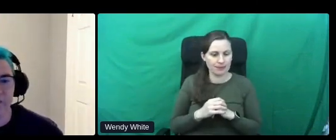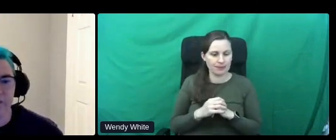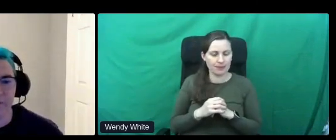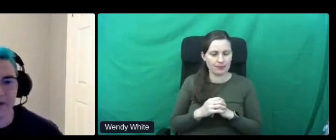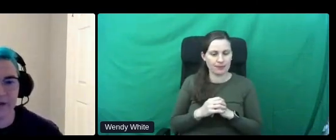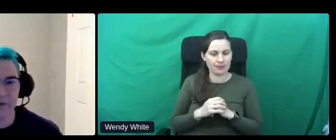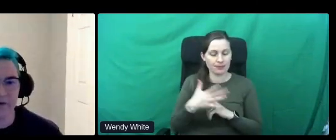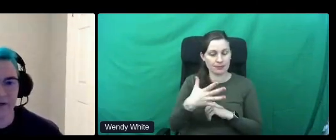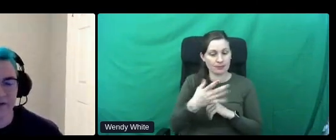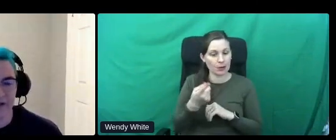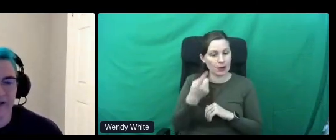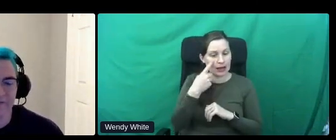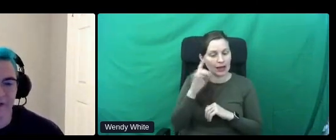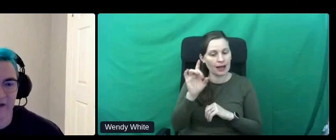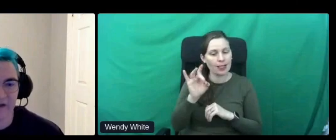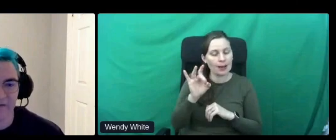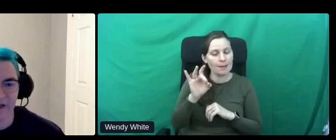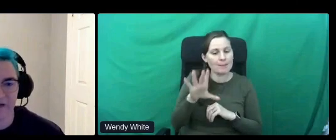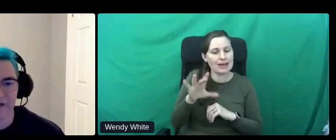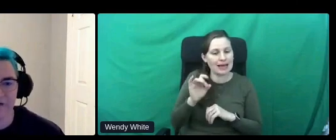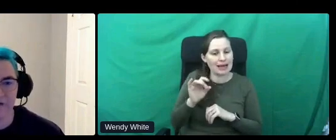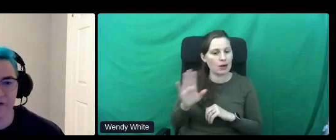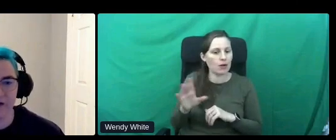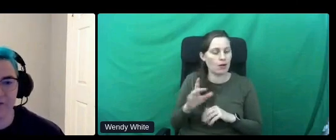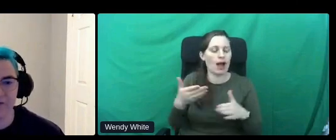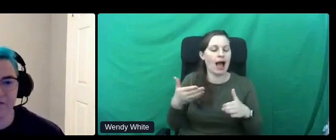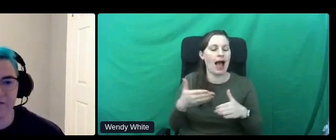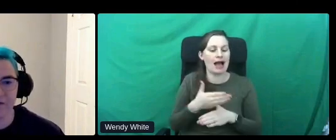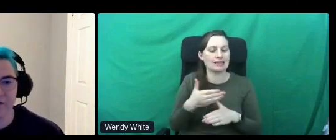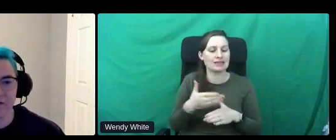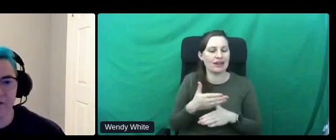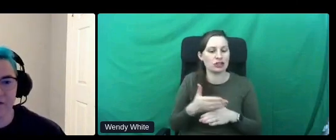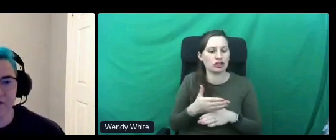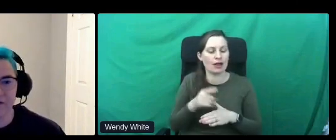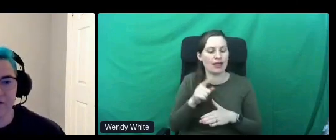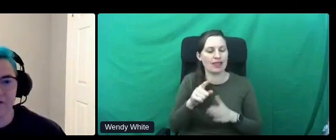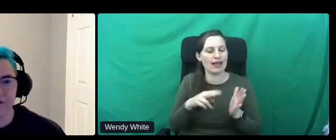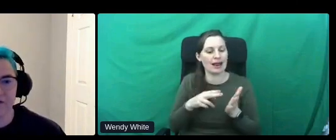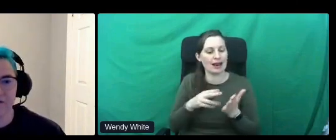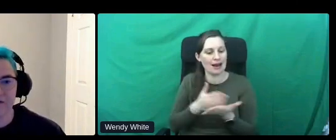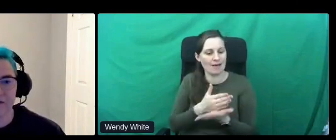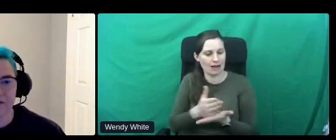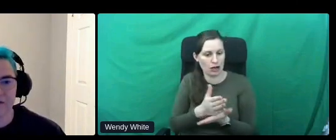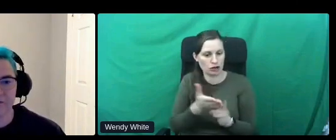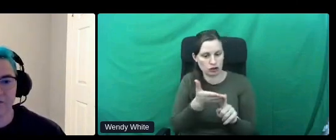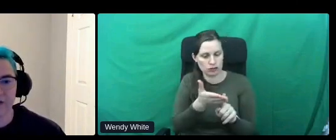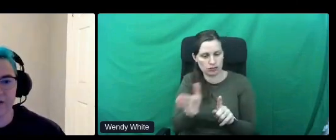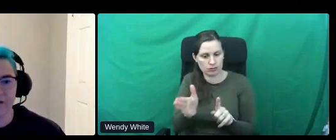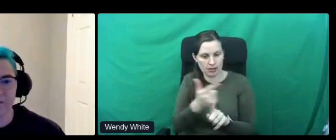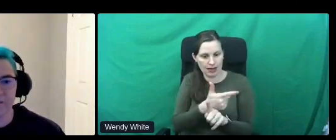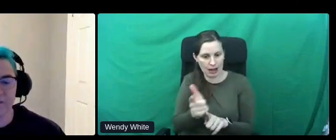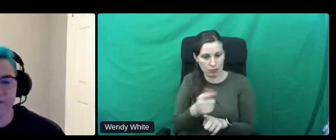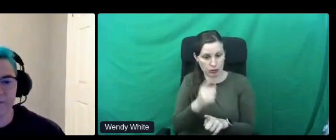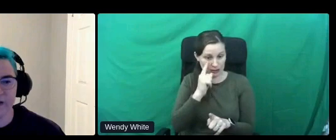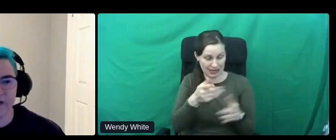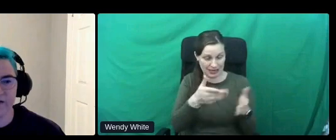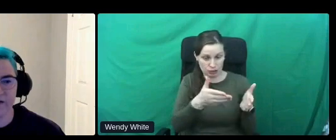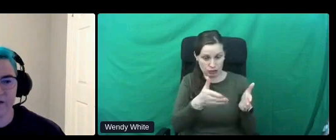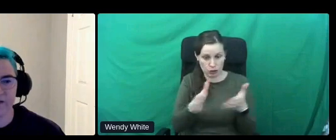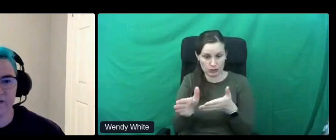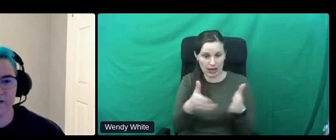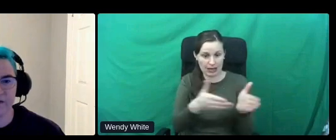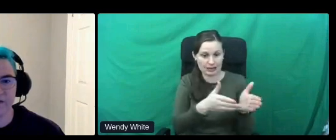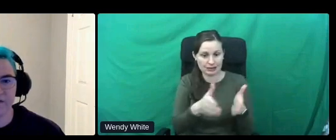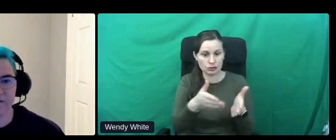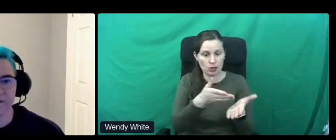when you hear the ping, we are actually activating the navigation to turn the camera. As you can see, it's just rotating them towards the path